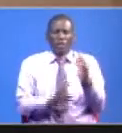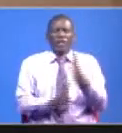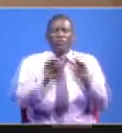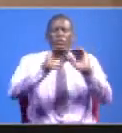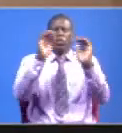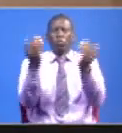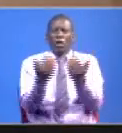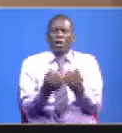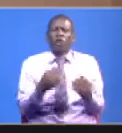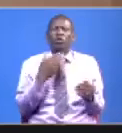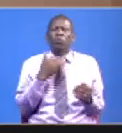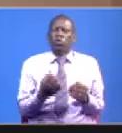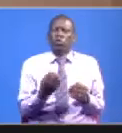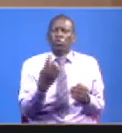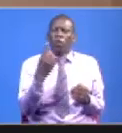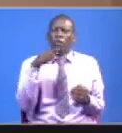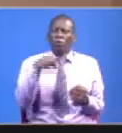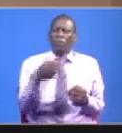is looking for